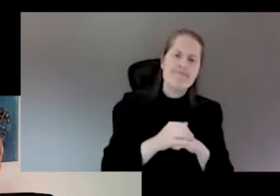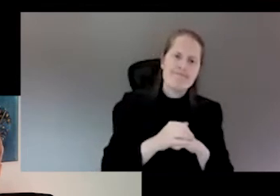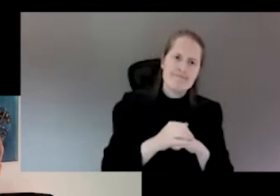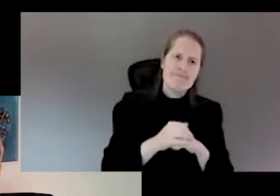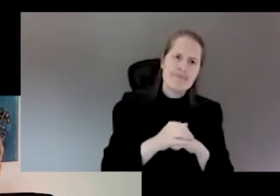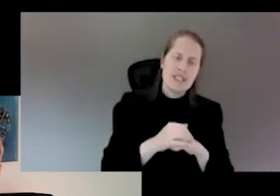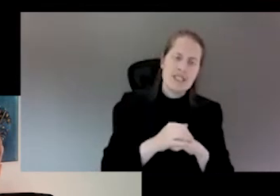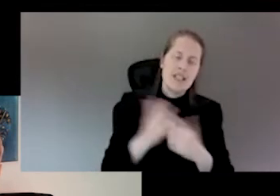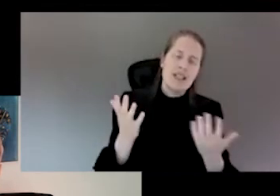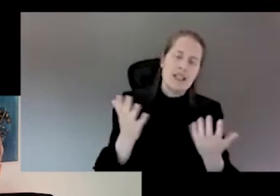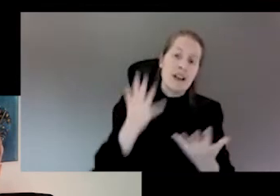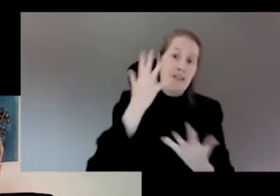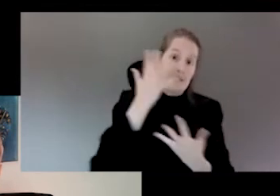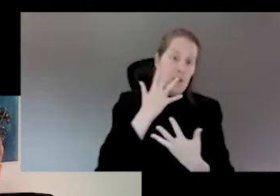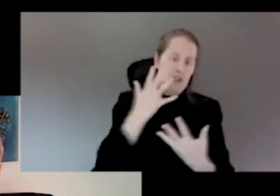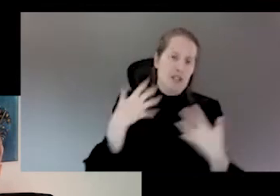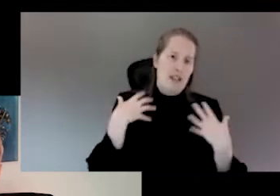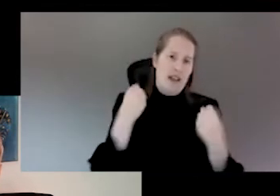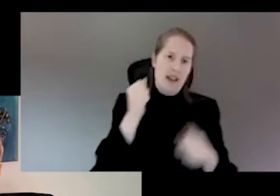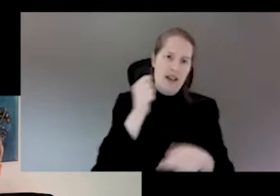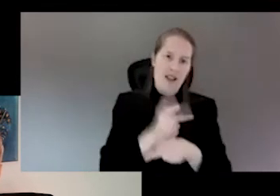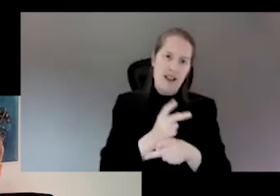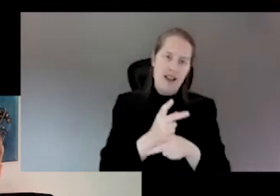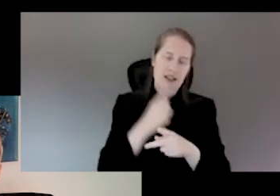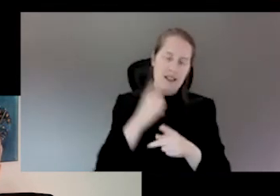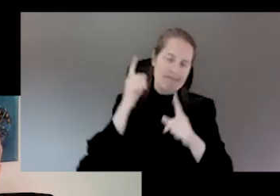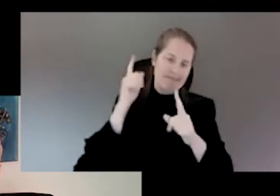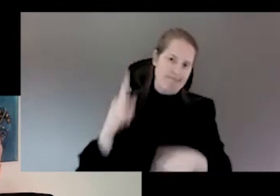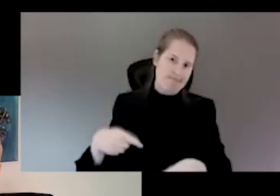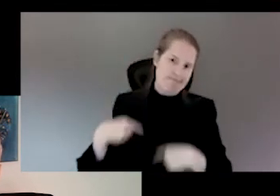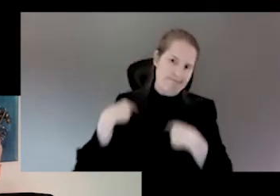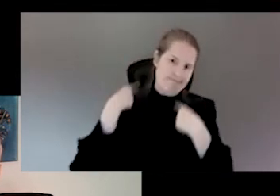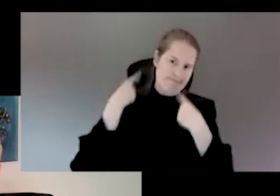Unfortunately, in healthcare, we've had a long history of kind of